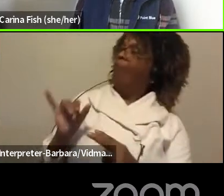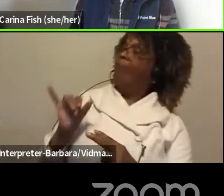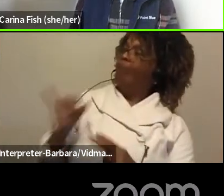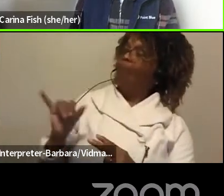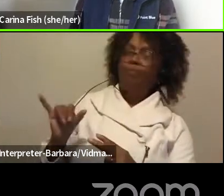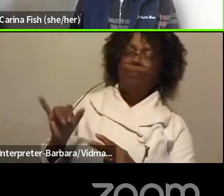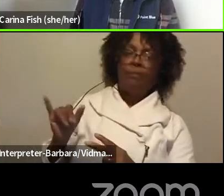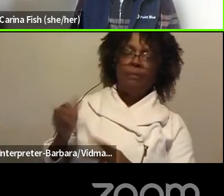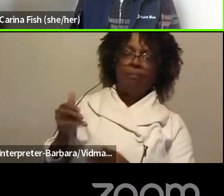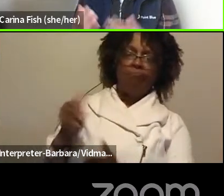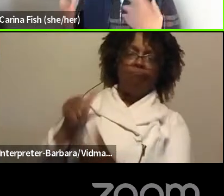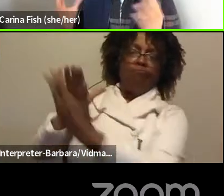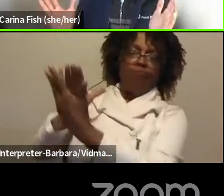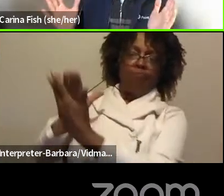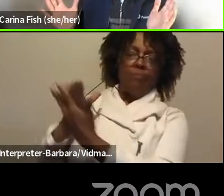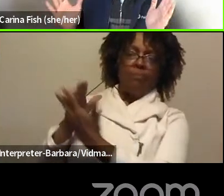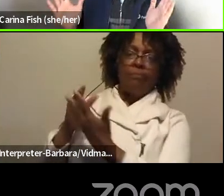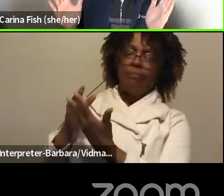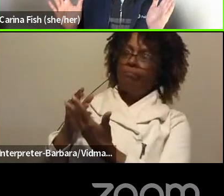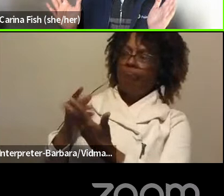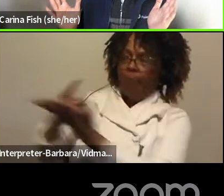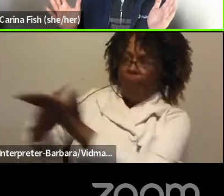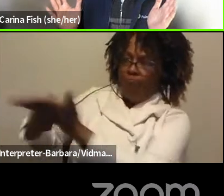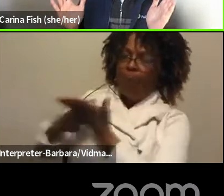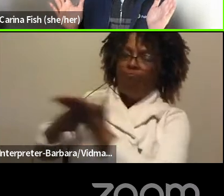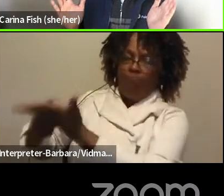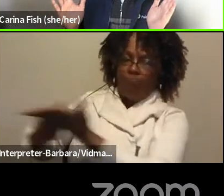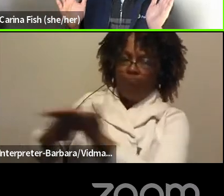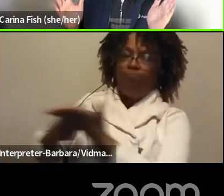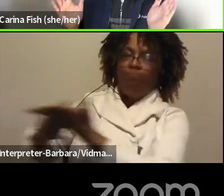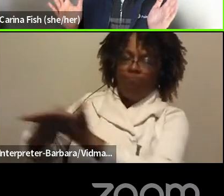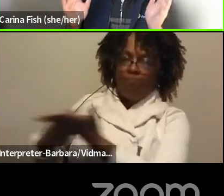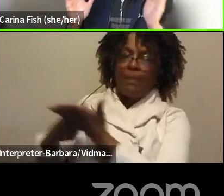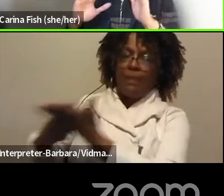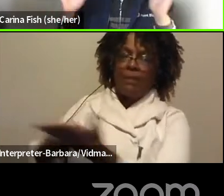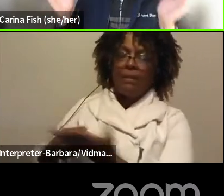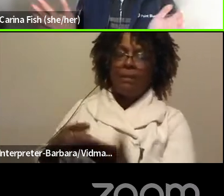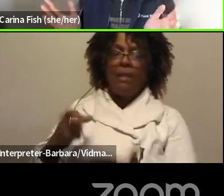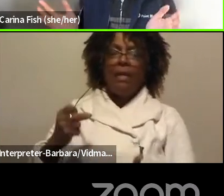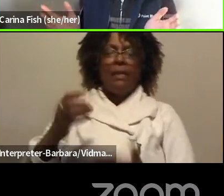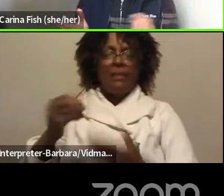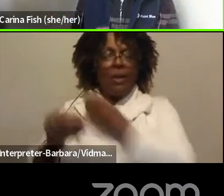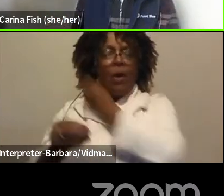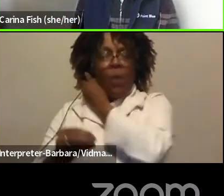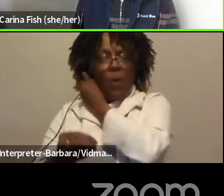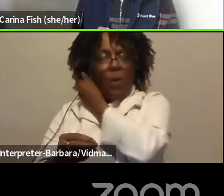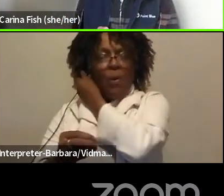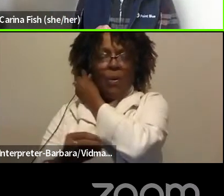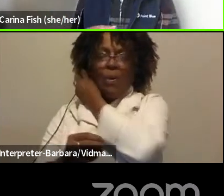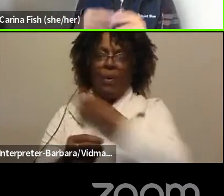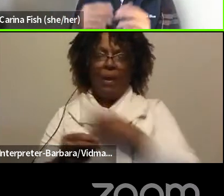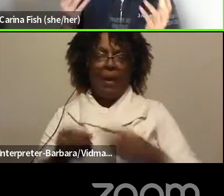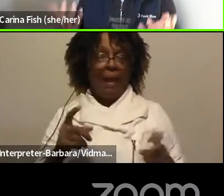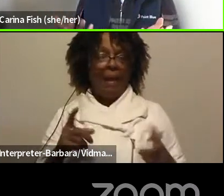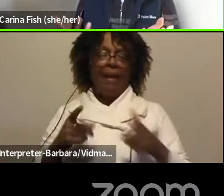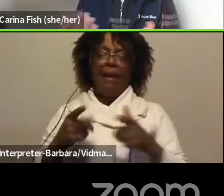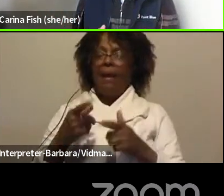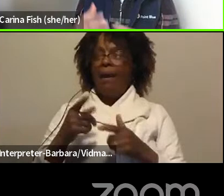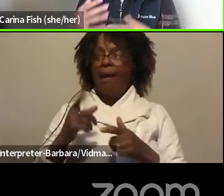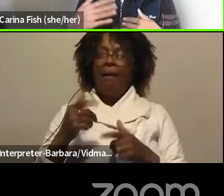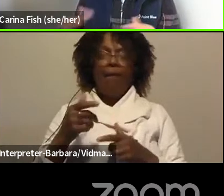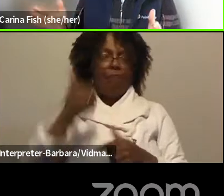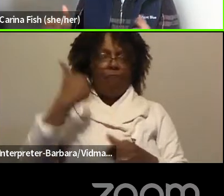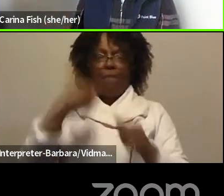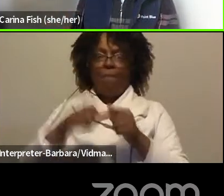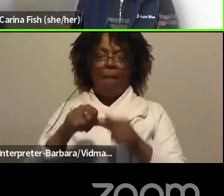department it was billed as an anti-Blackness workshop in terms of how